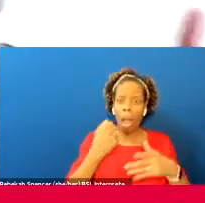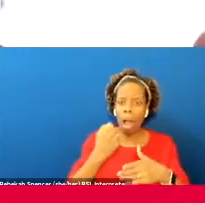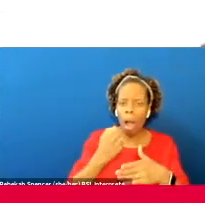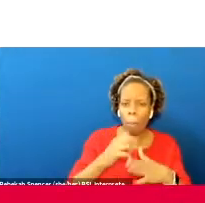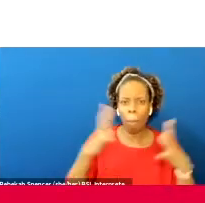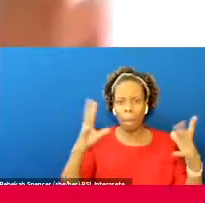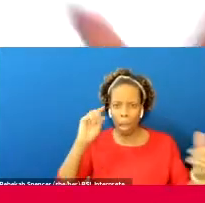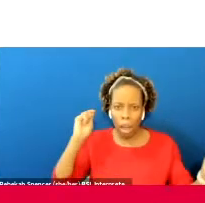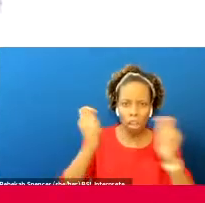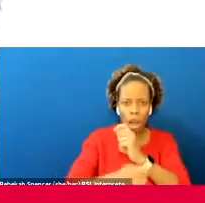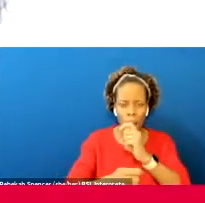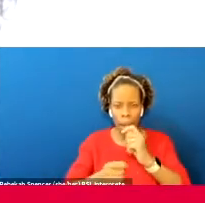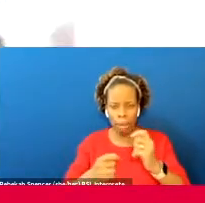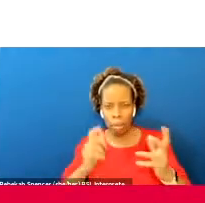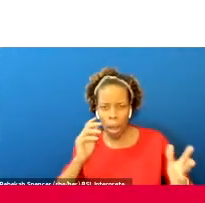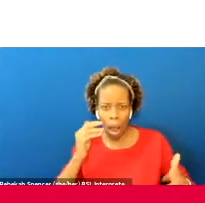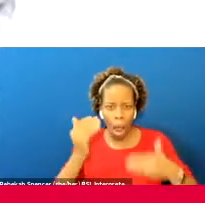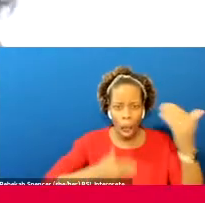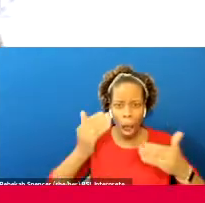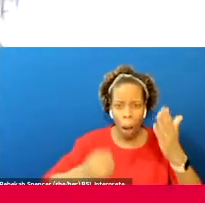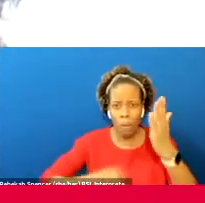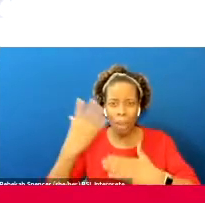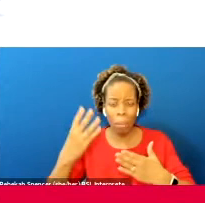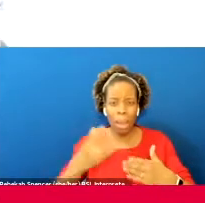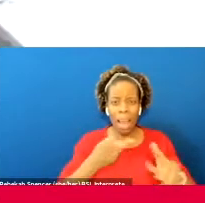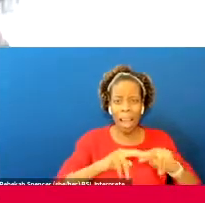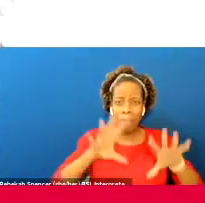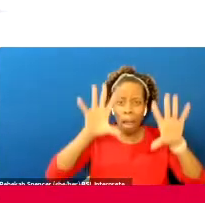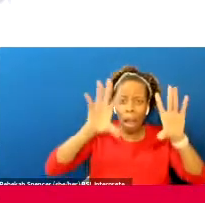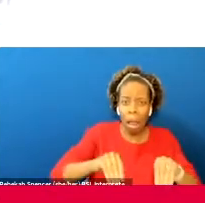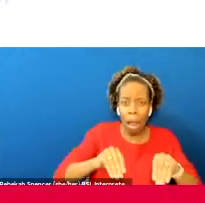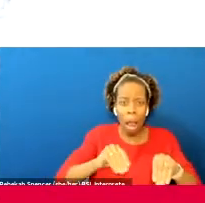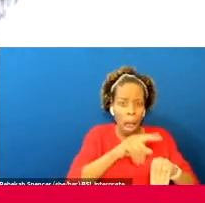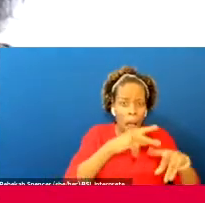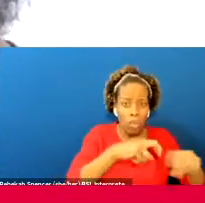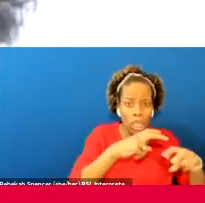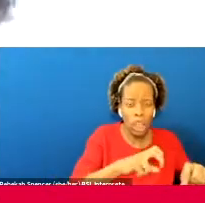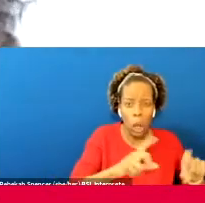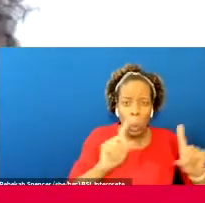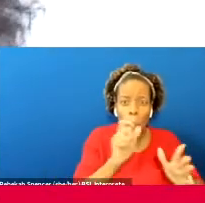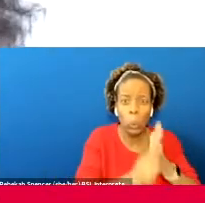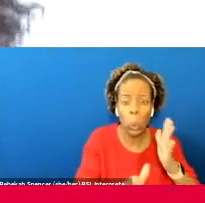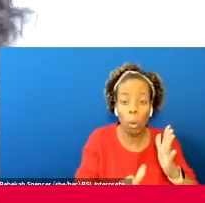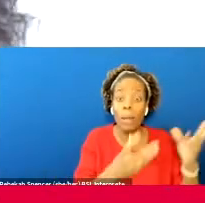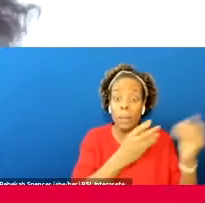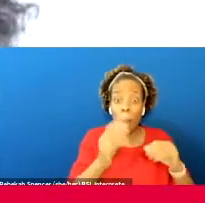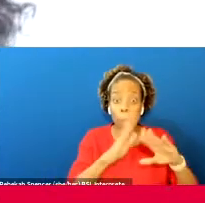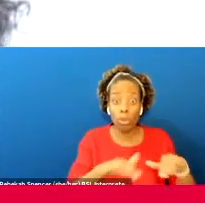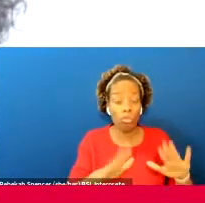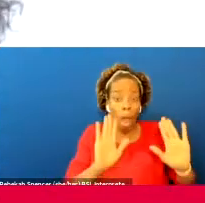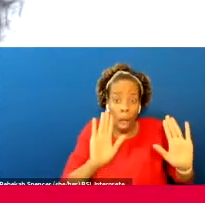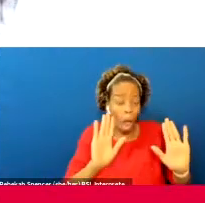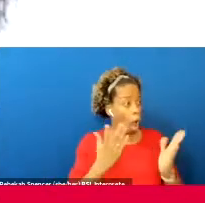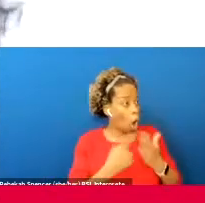putting at risk when you take away this kind of research. And what about the kids that want to study airplanes? I get it. I'm not saying